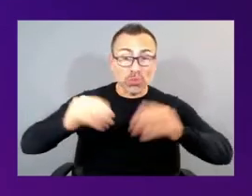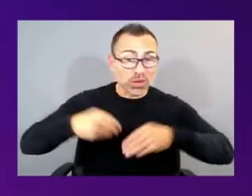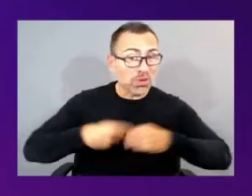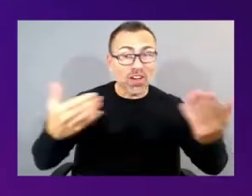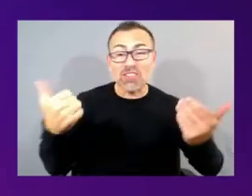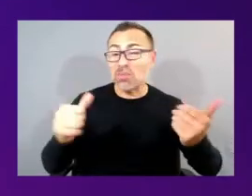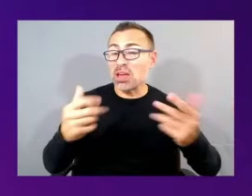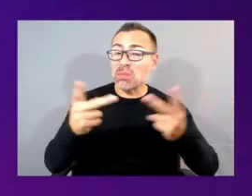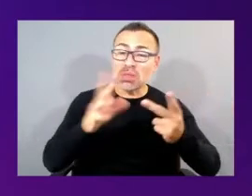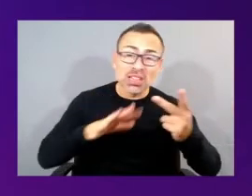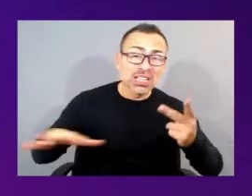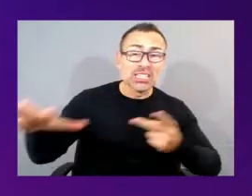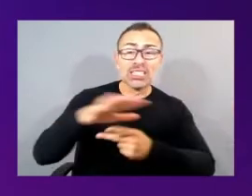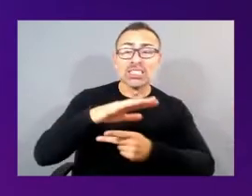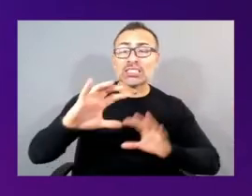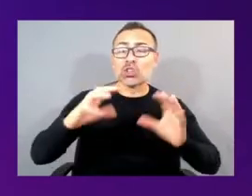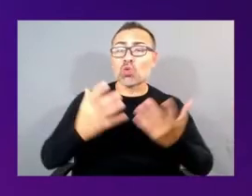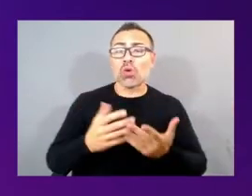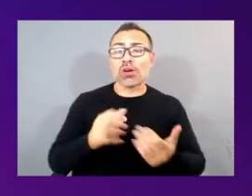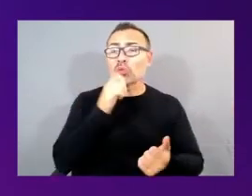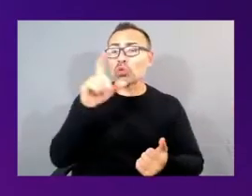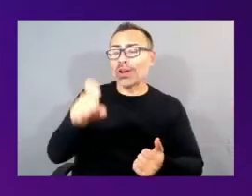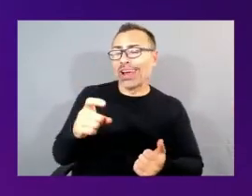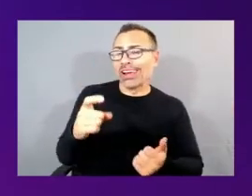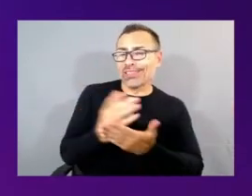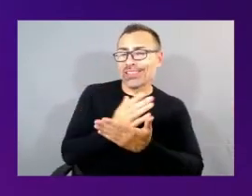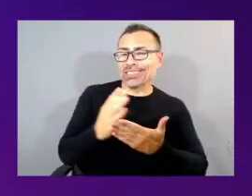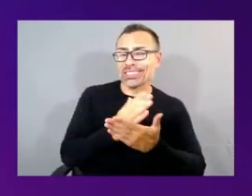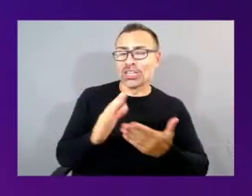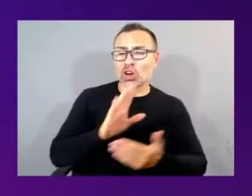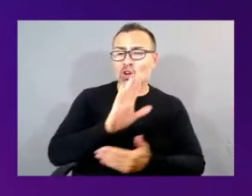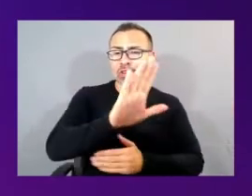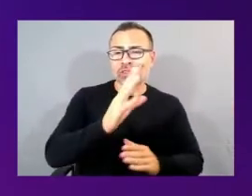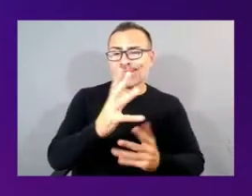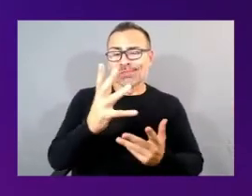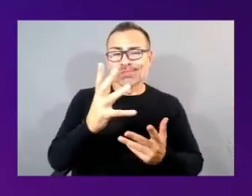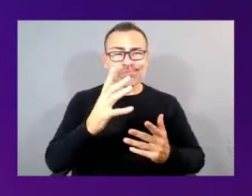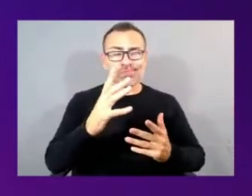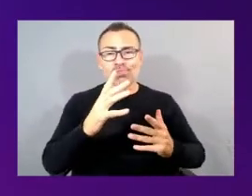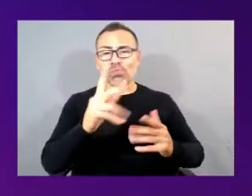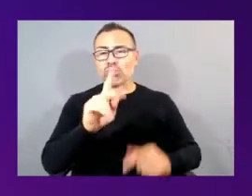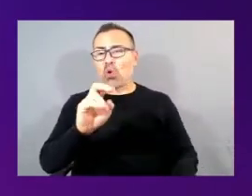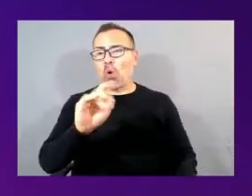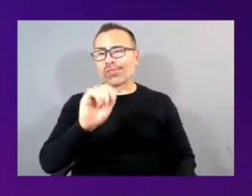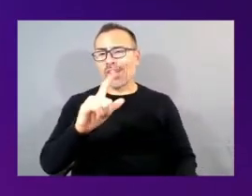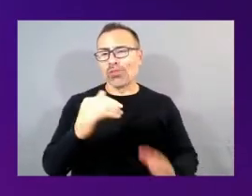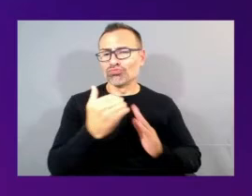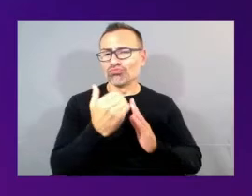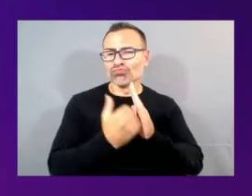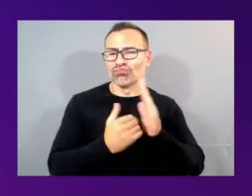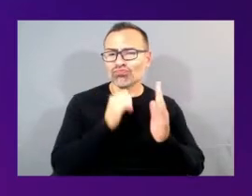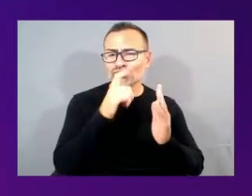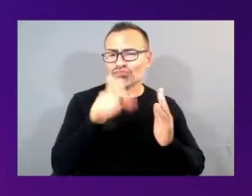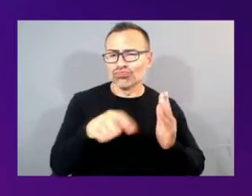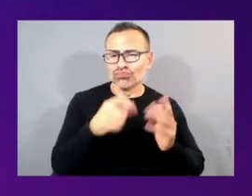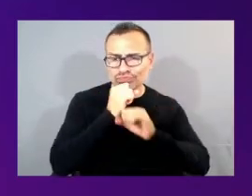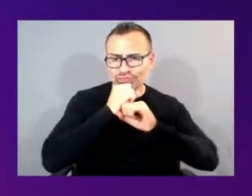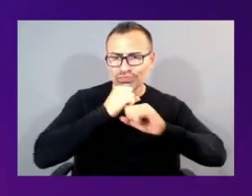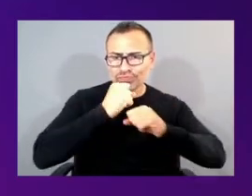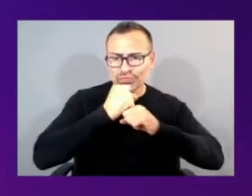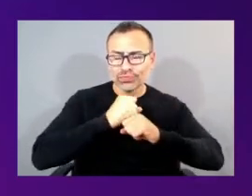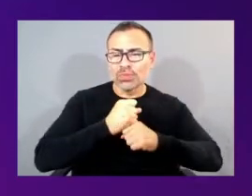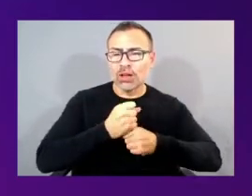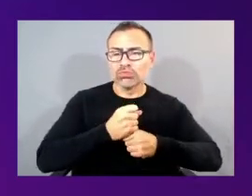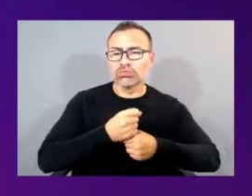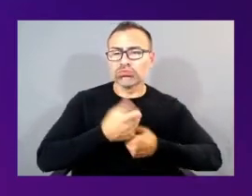knowledge about industrial protocols at all. Now, these two things together really allow you to get POCs off the ground very,